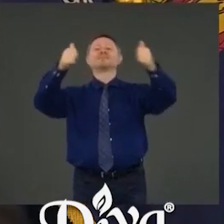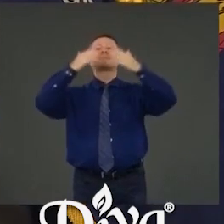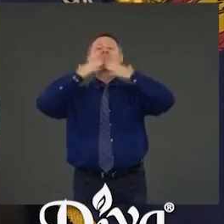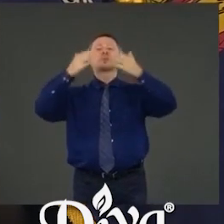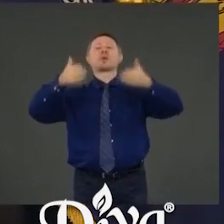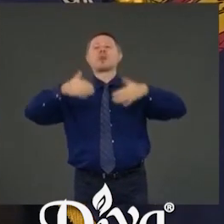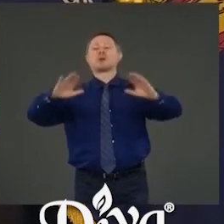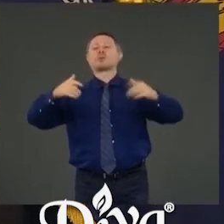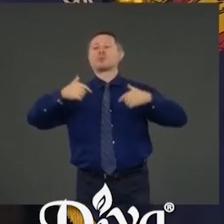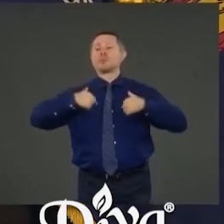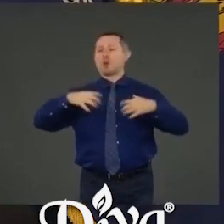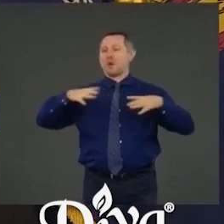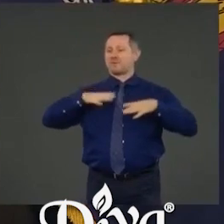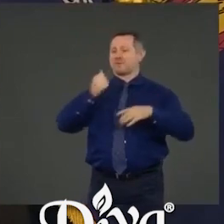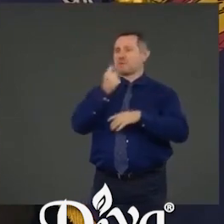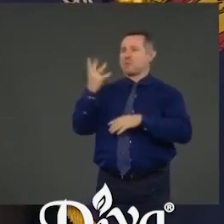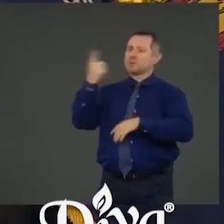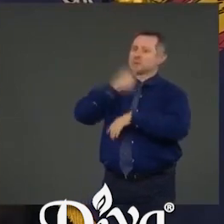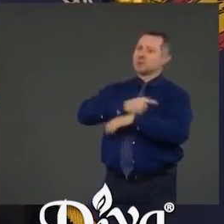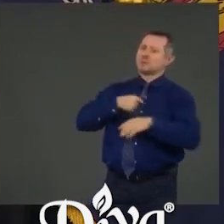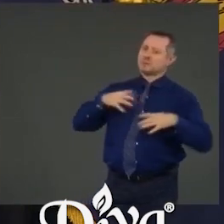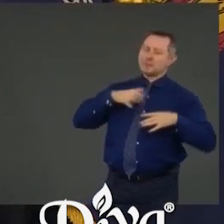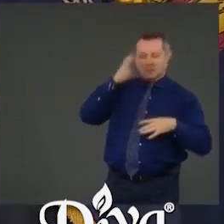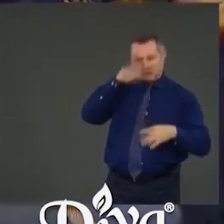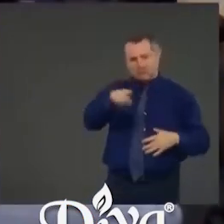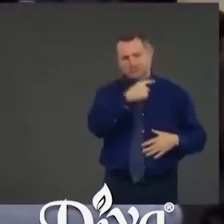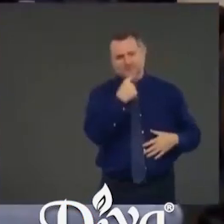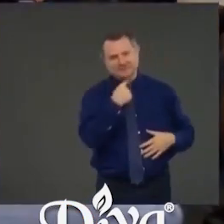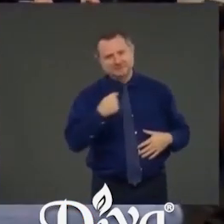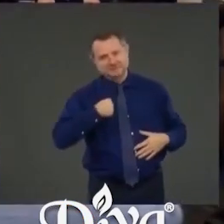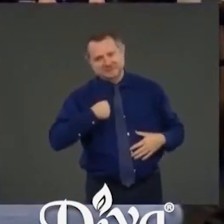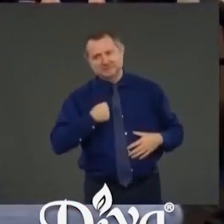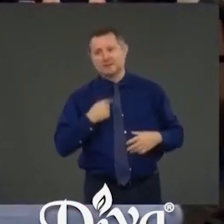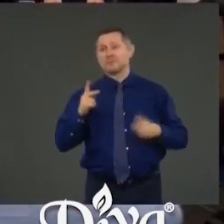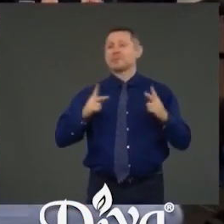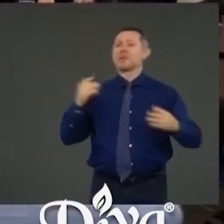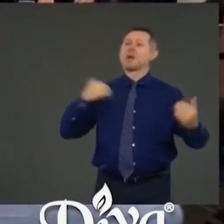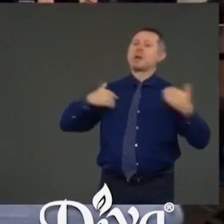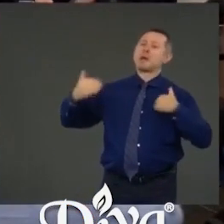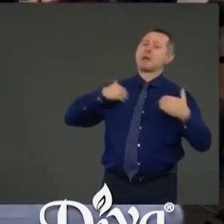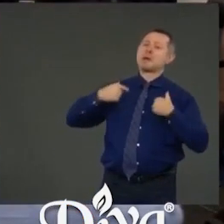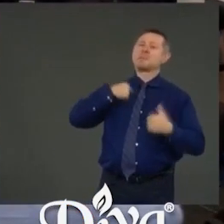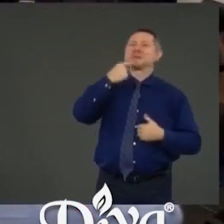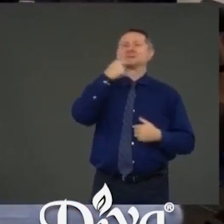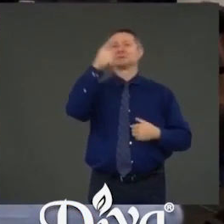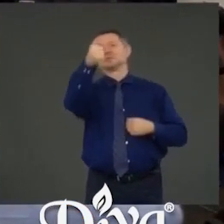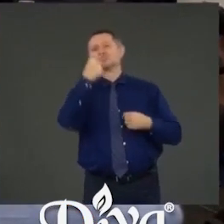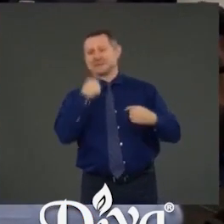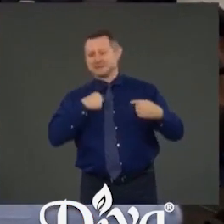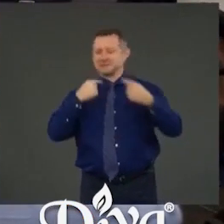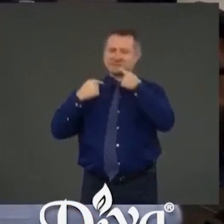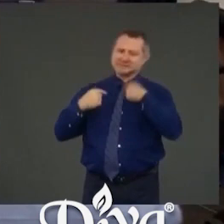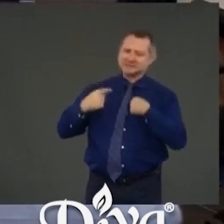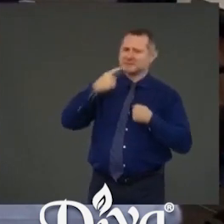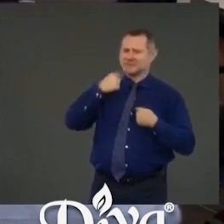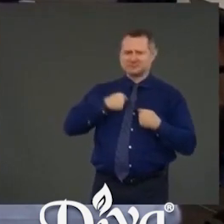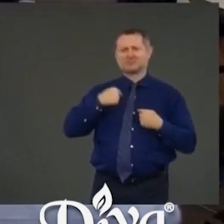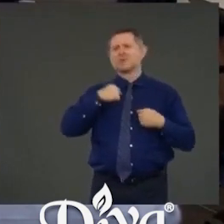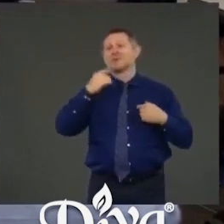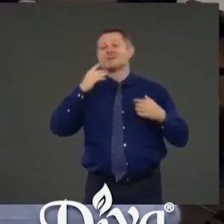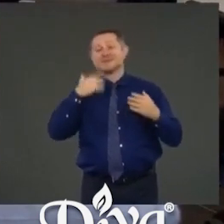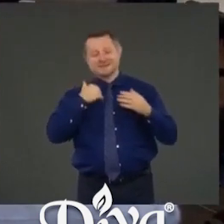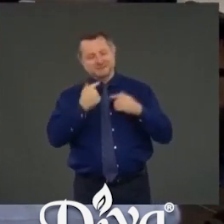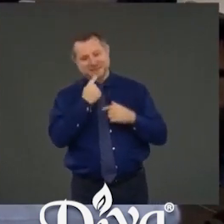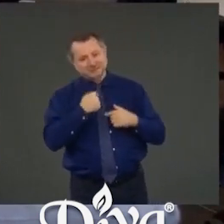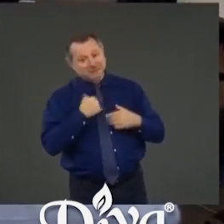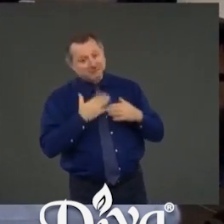couple of days. I know you missed me. I got many letters saying that you missed my presence and my smile. How does the quarantine